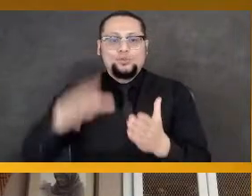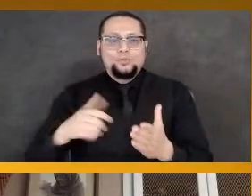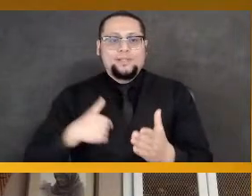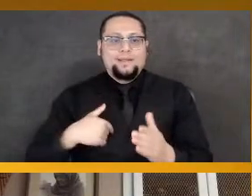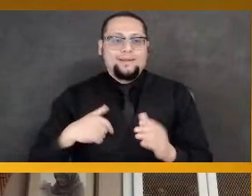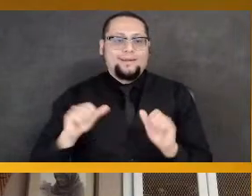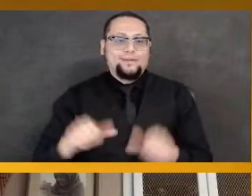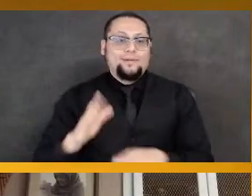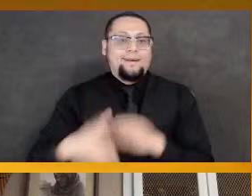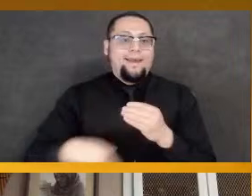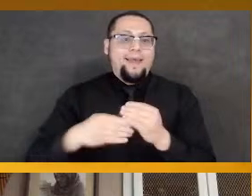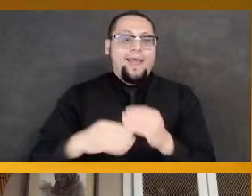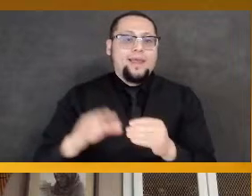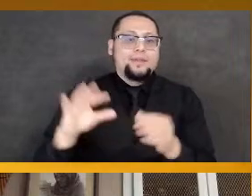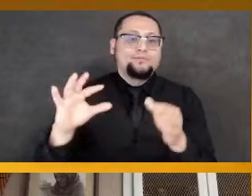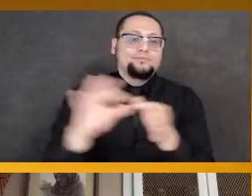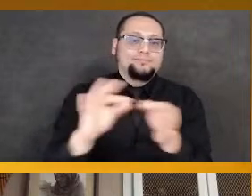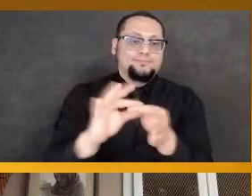this conversation.